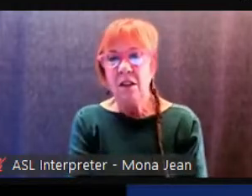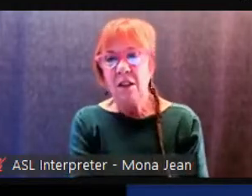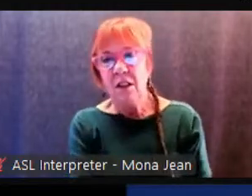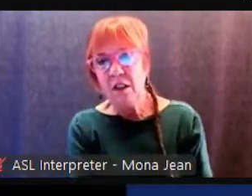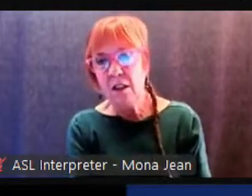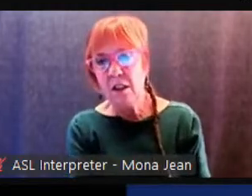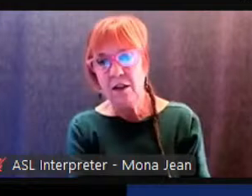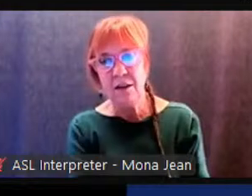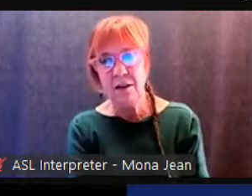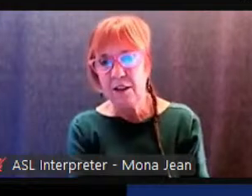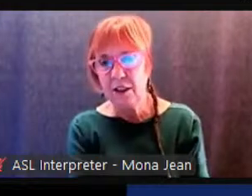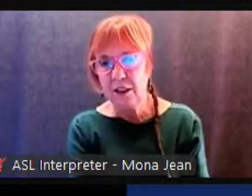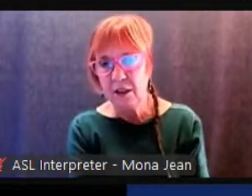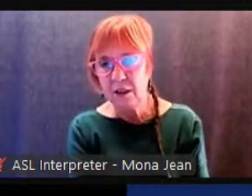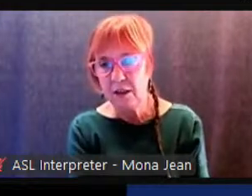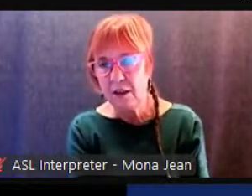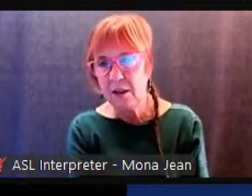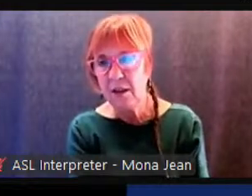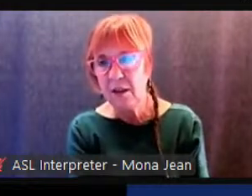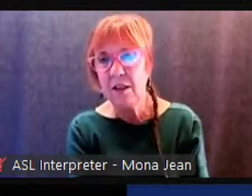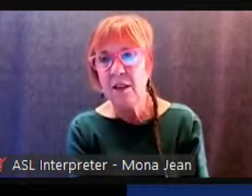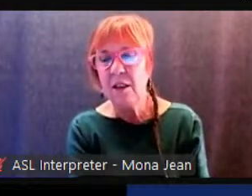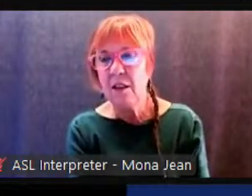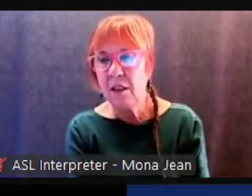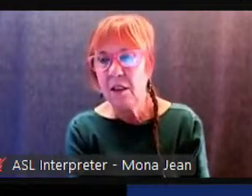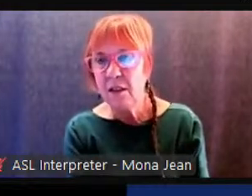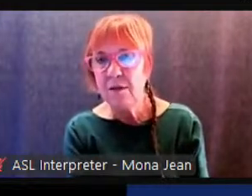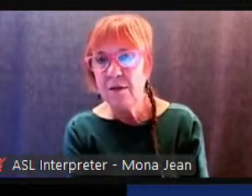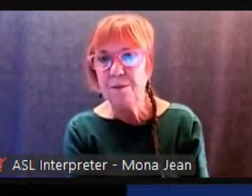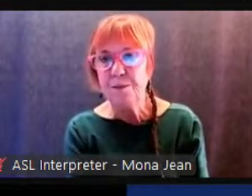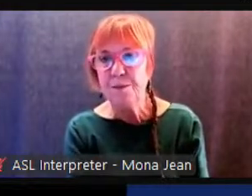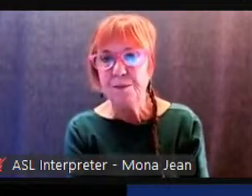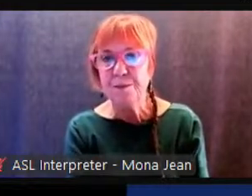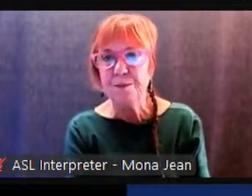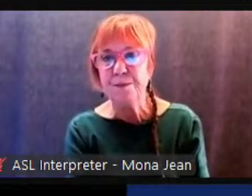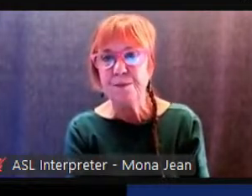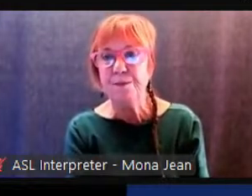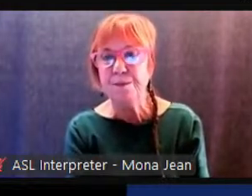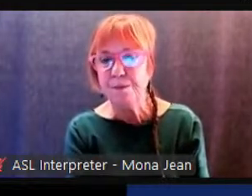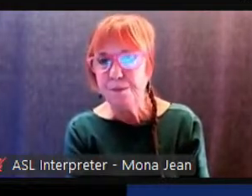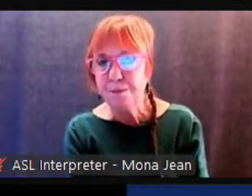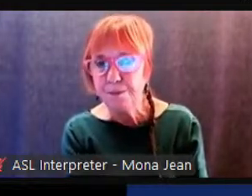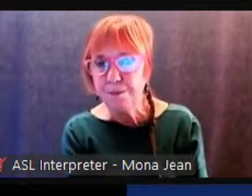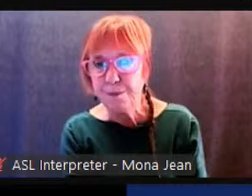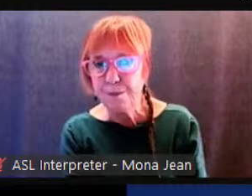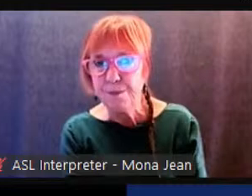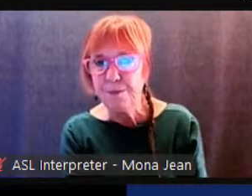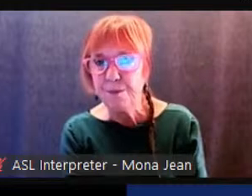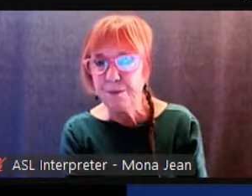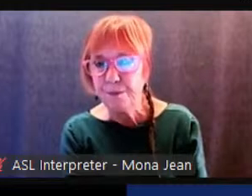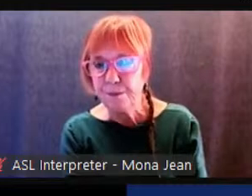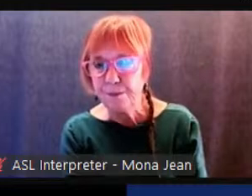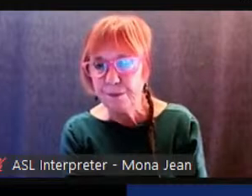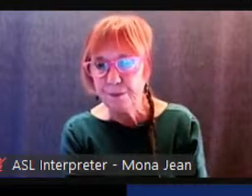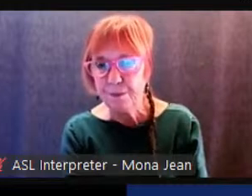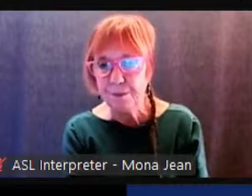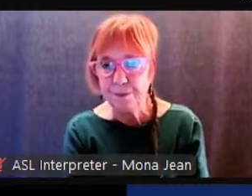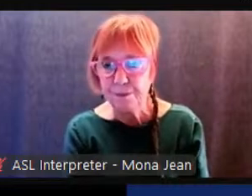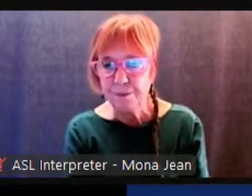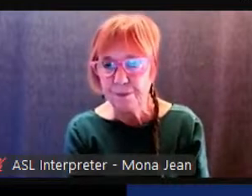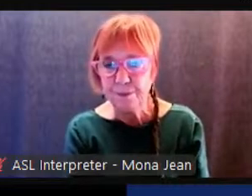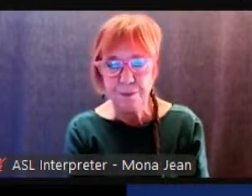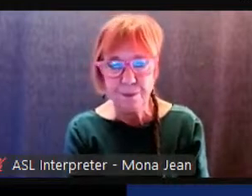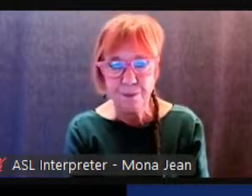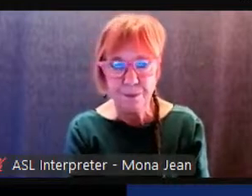All right, thank you, Armando. I think we might have had a difficult time hearing that. If you get the chance to go ahead and throw that phone number in the chat function, that